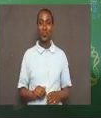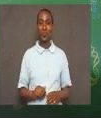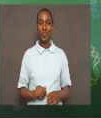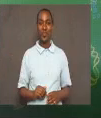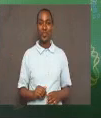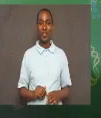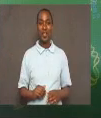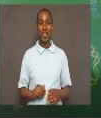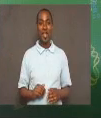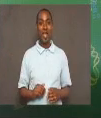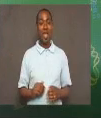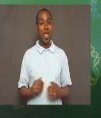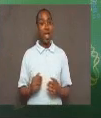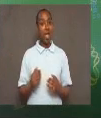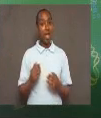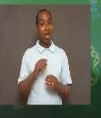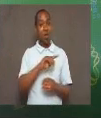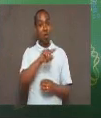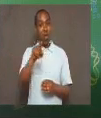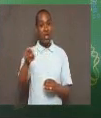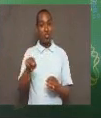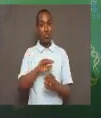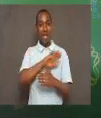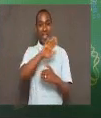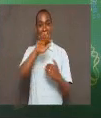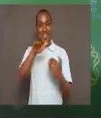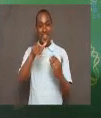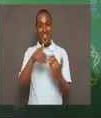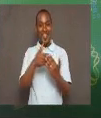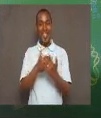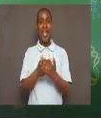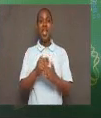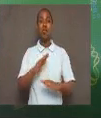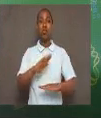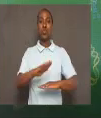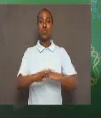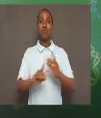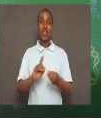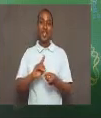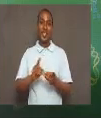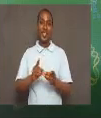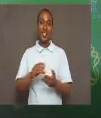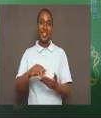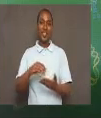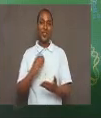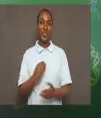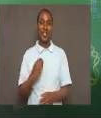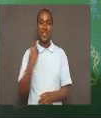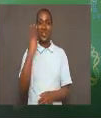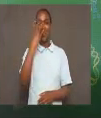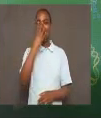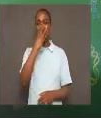You have just learned about the entire process of digestion. Great